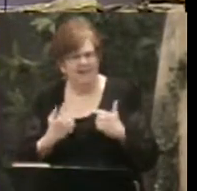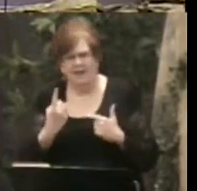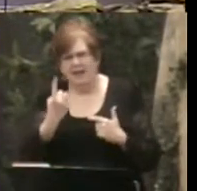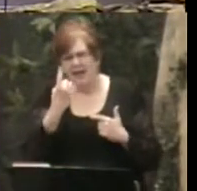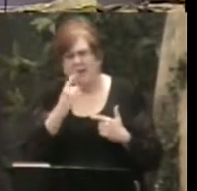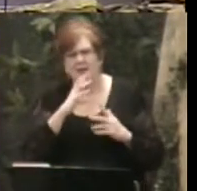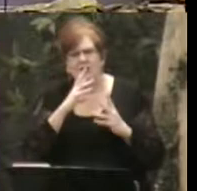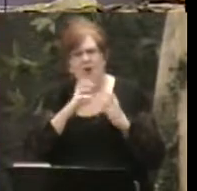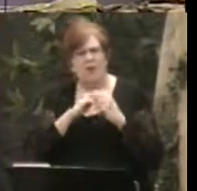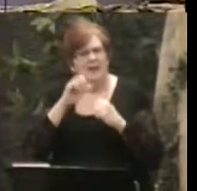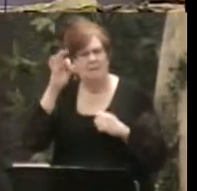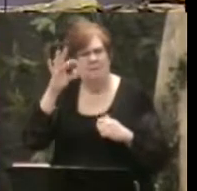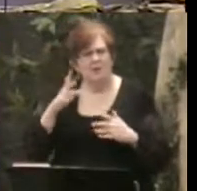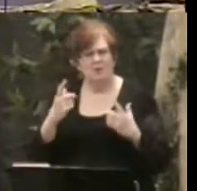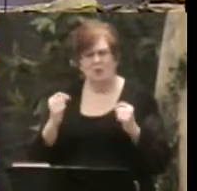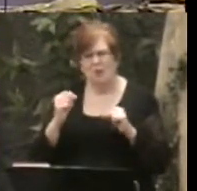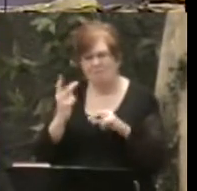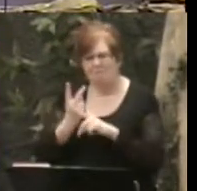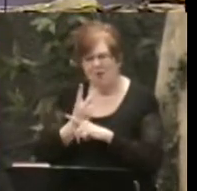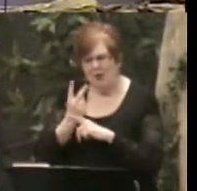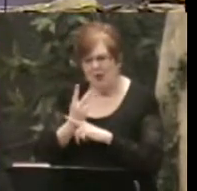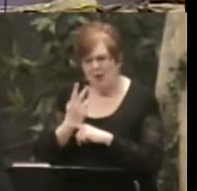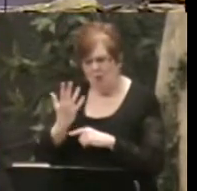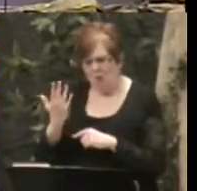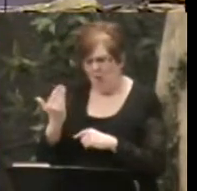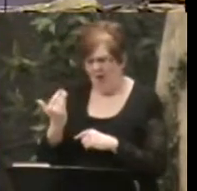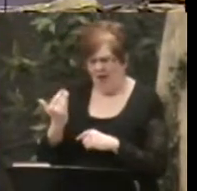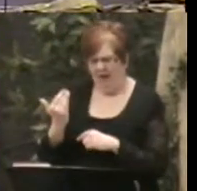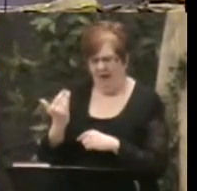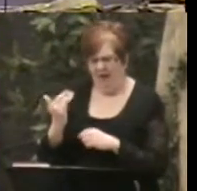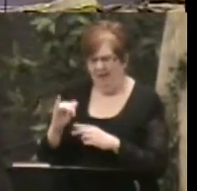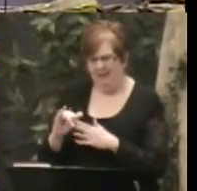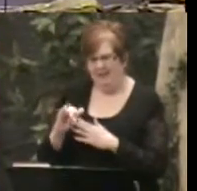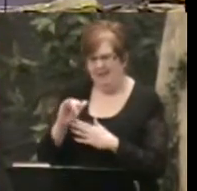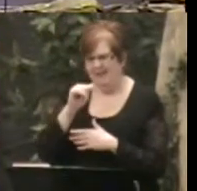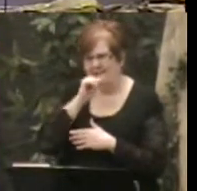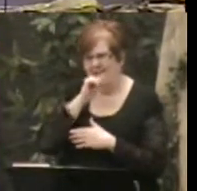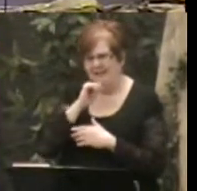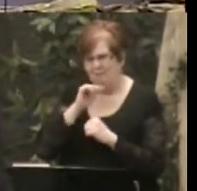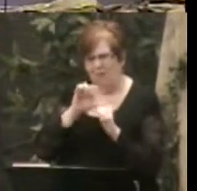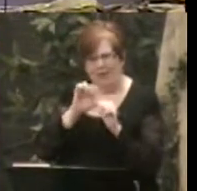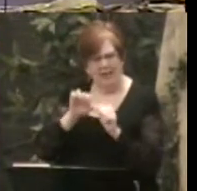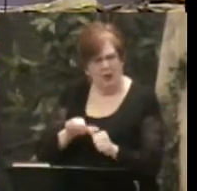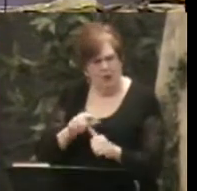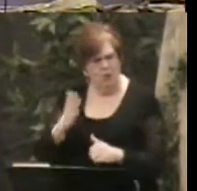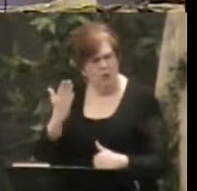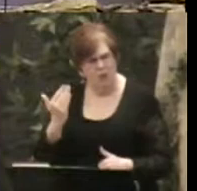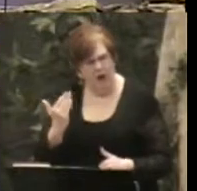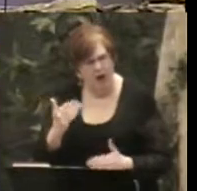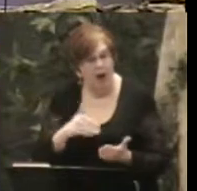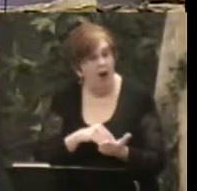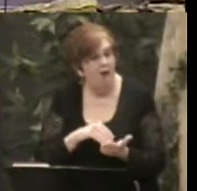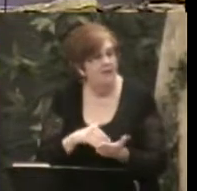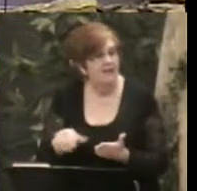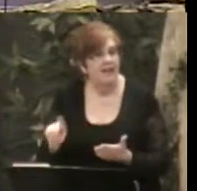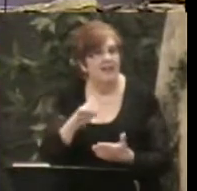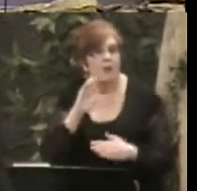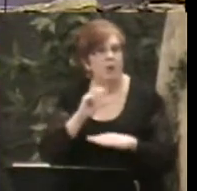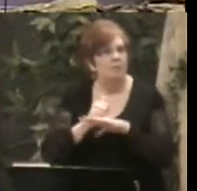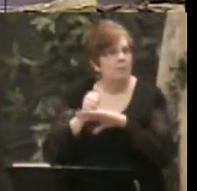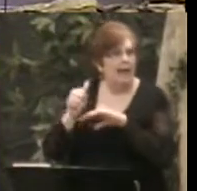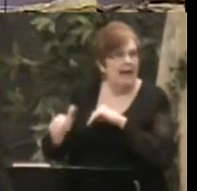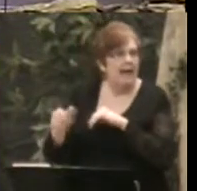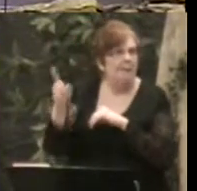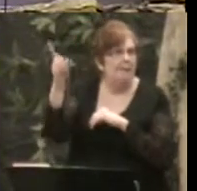to a pastor trying to figure out why it is that this suffering has befallen them. And it is quite often that they will blame